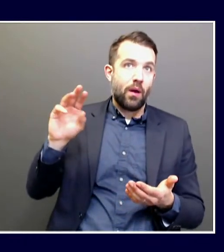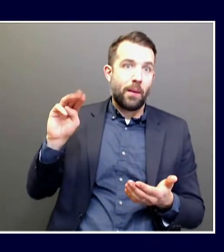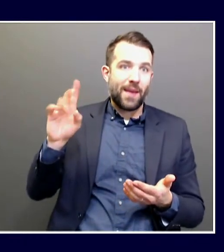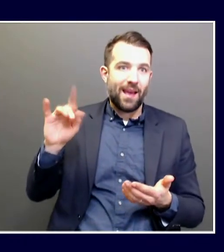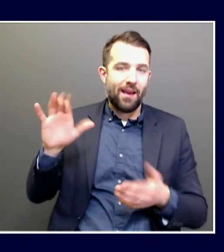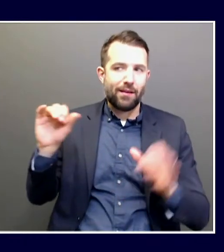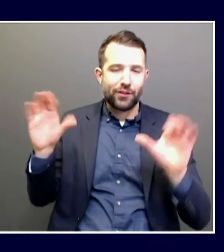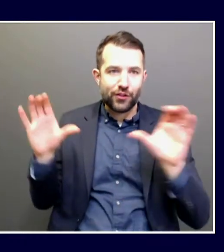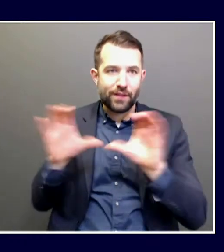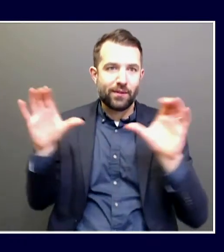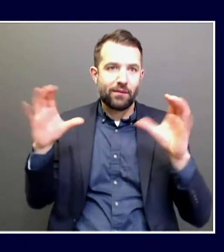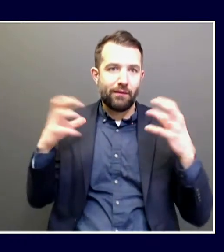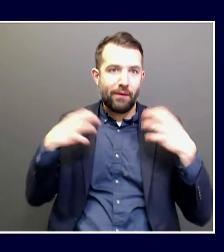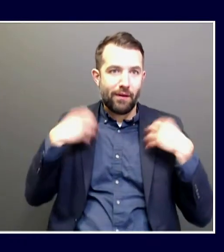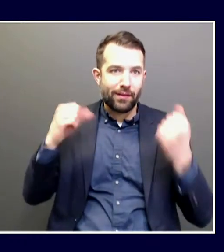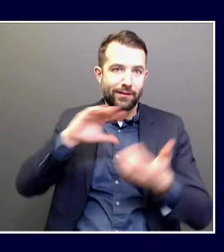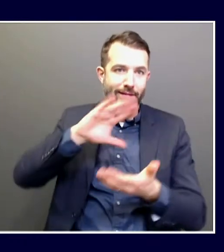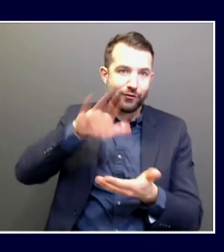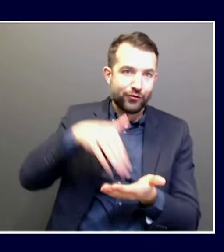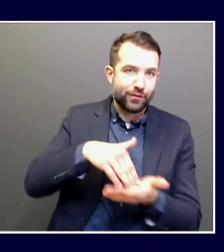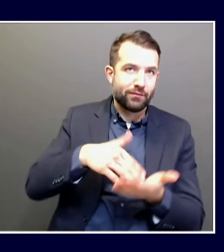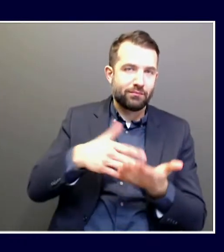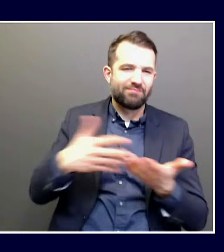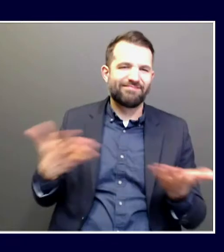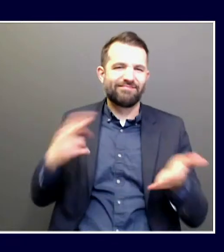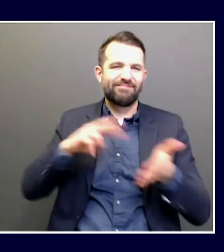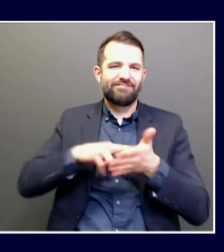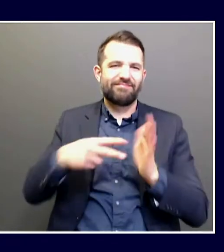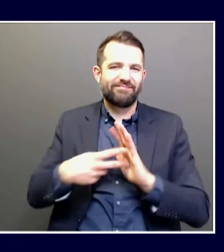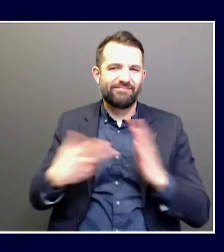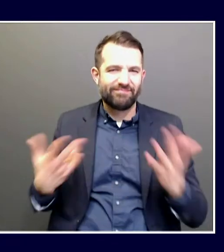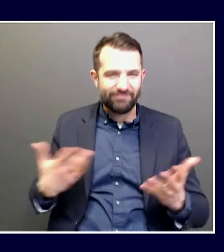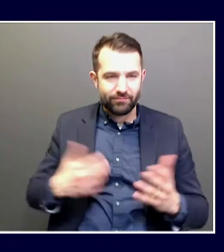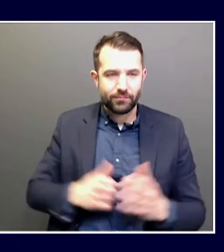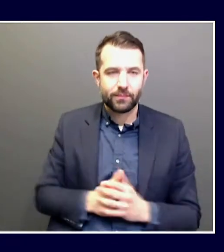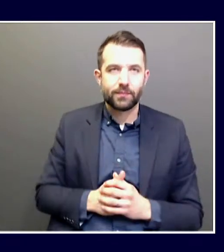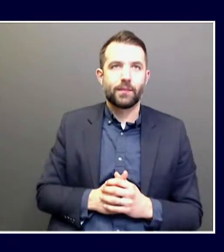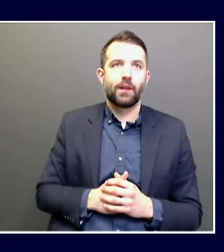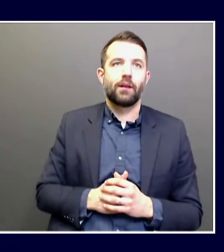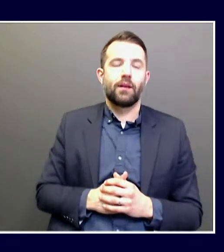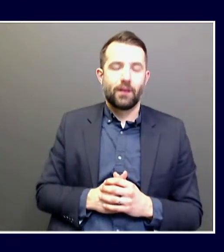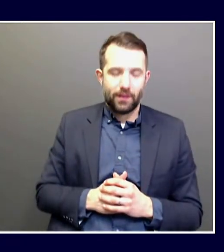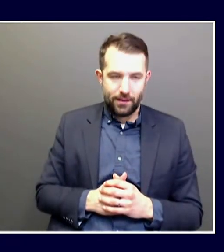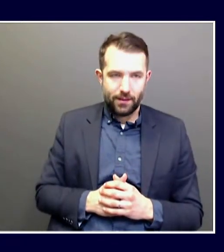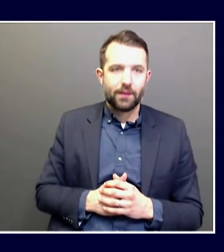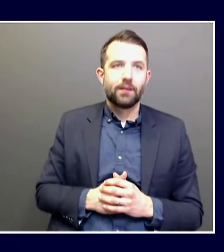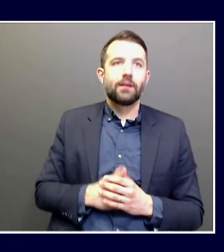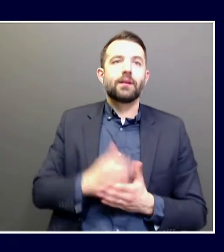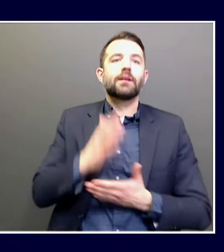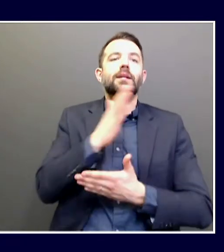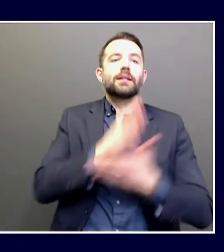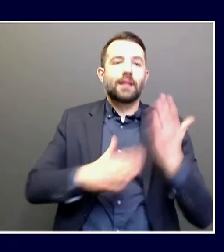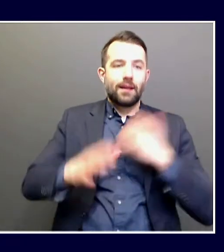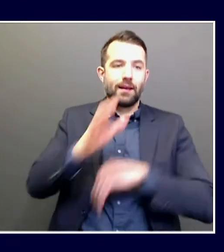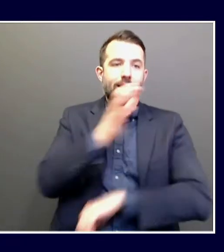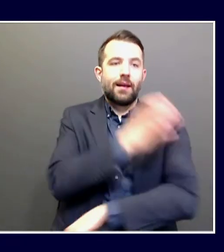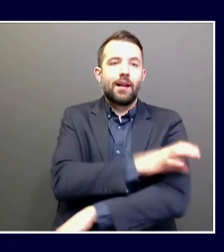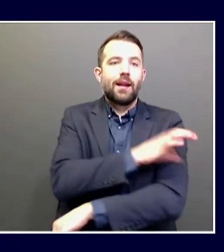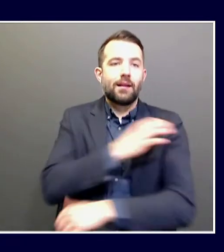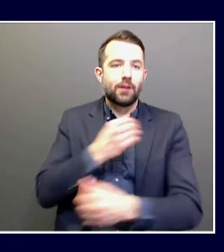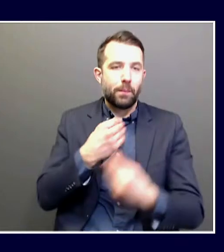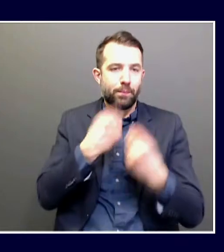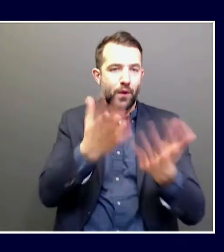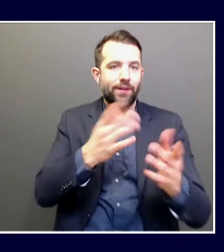be? Sure. So there are some clinics that are providing different types of services like diabetes, but the